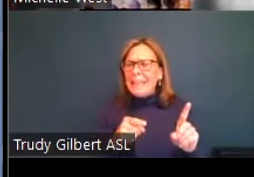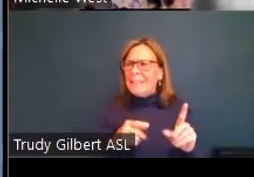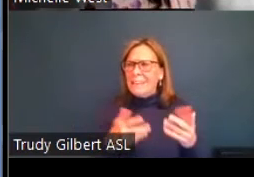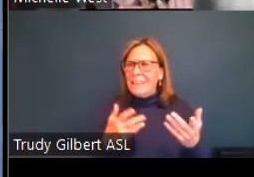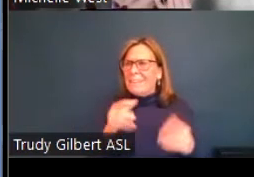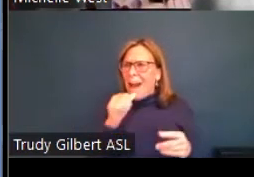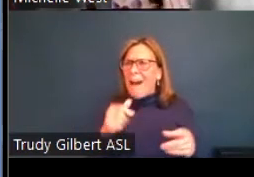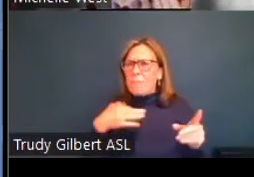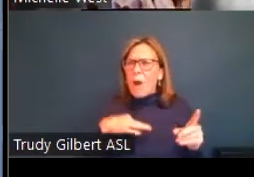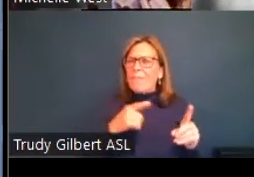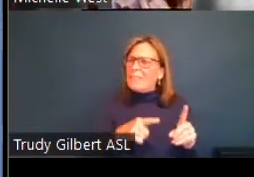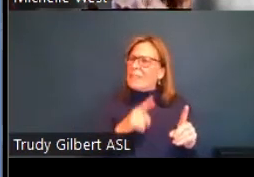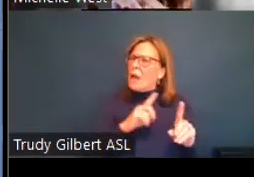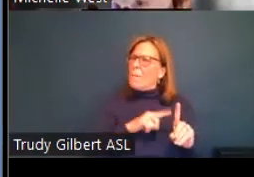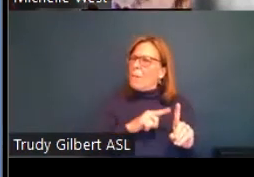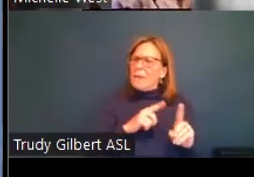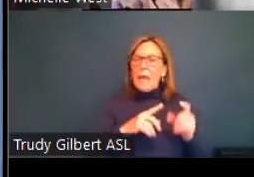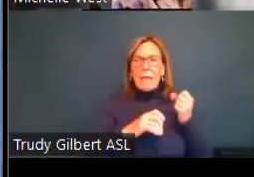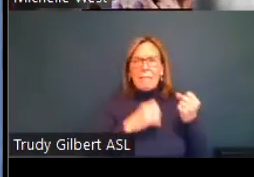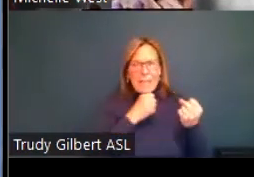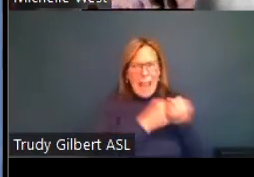is not just the